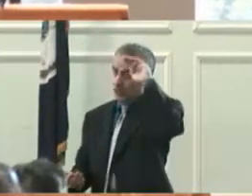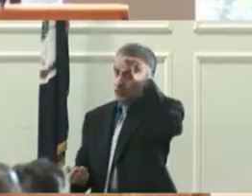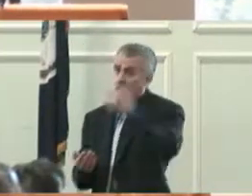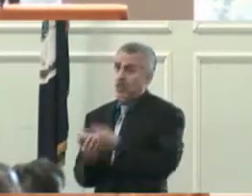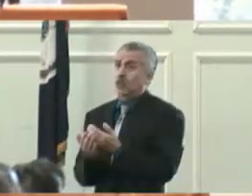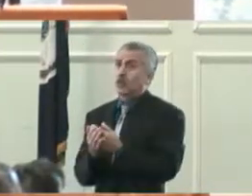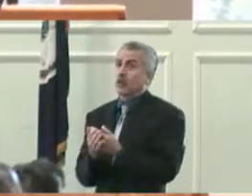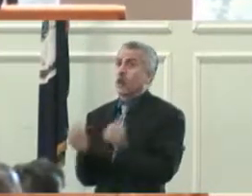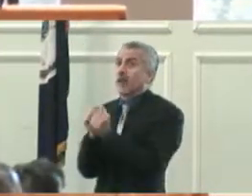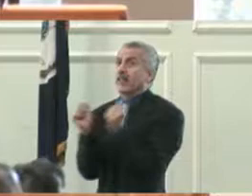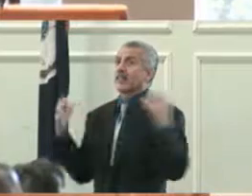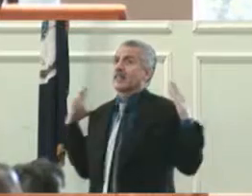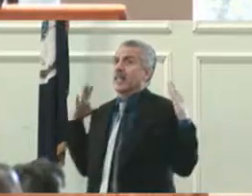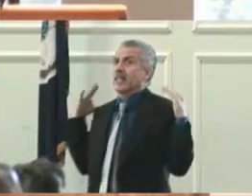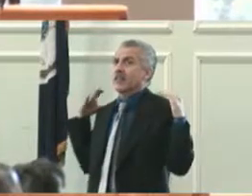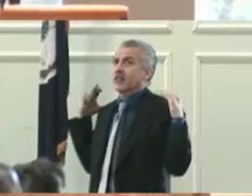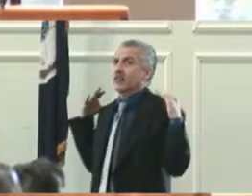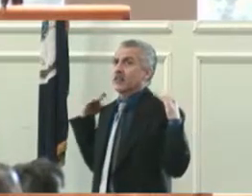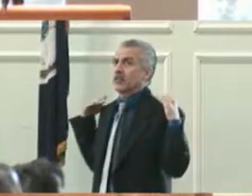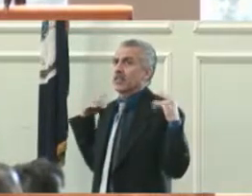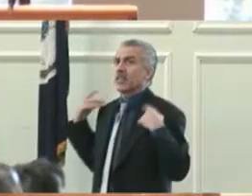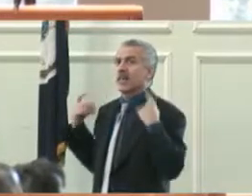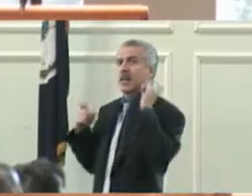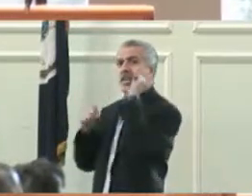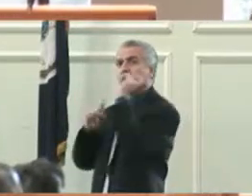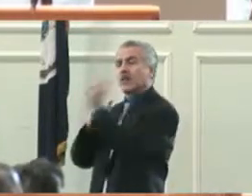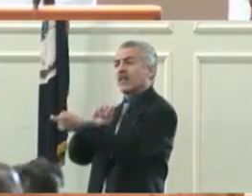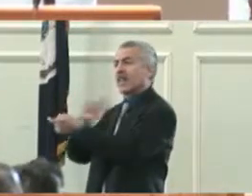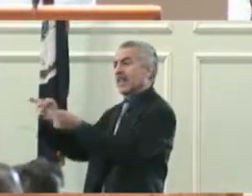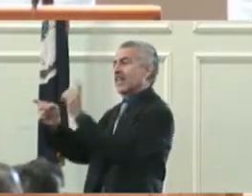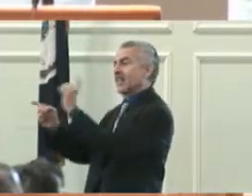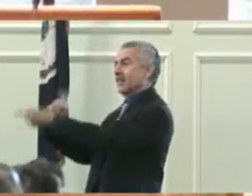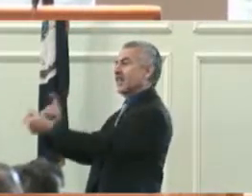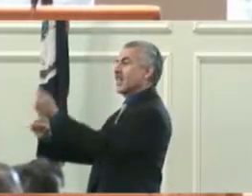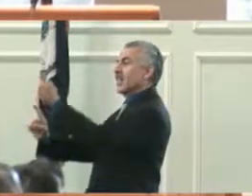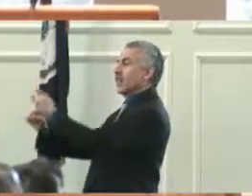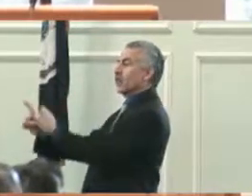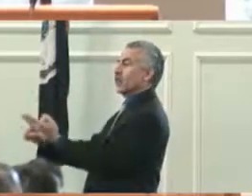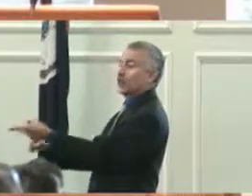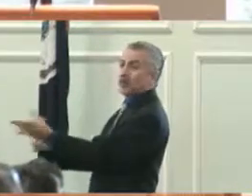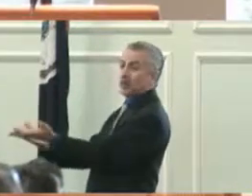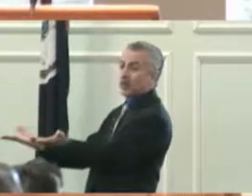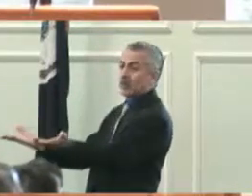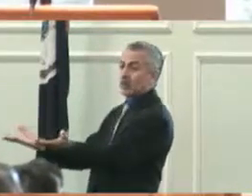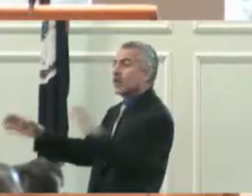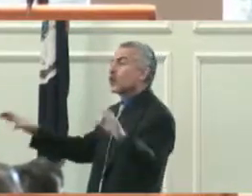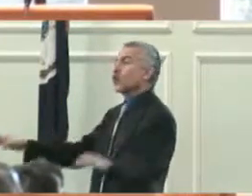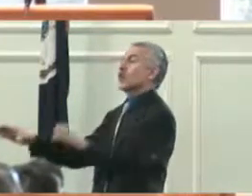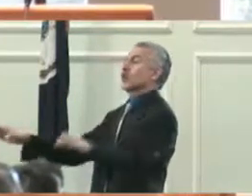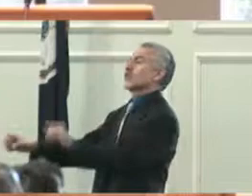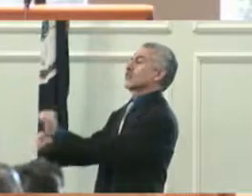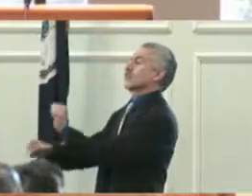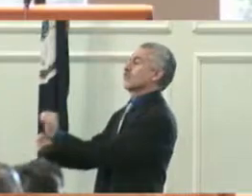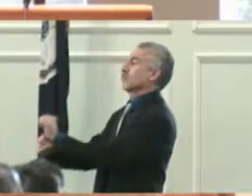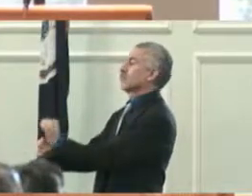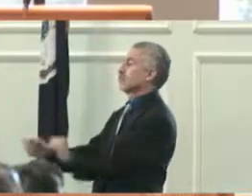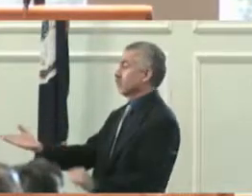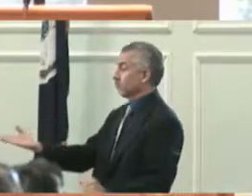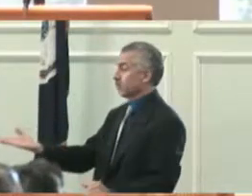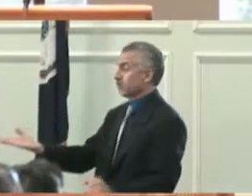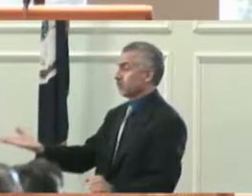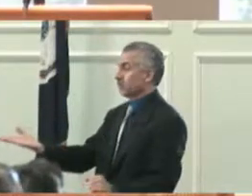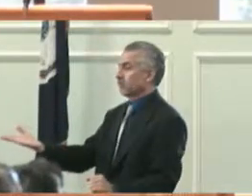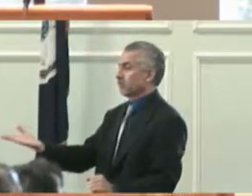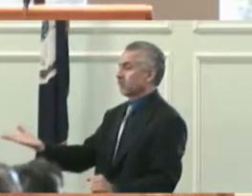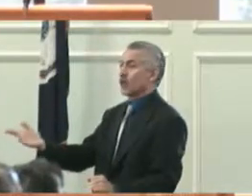with his angels. And then he will reward each one according to his what? To his works. Some people think that it